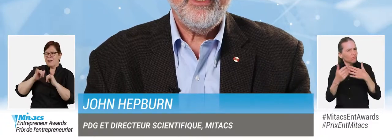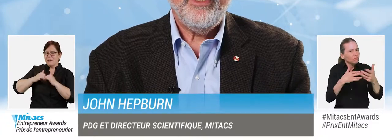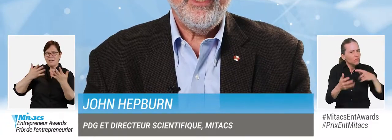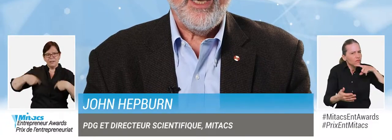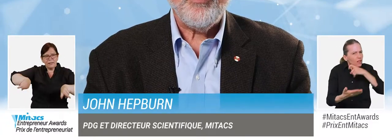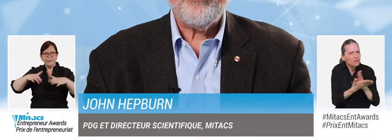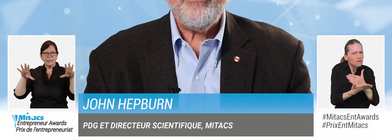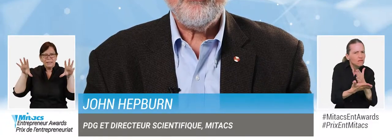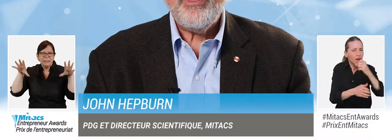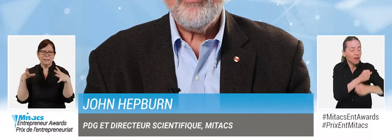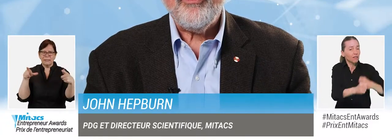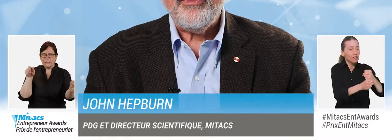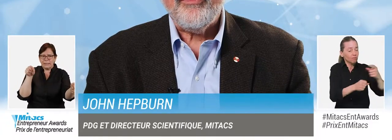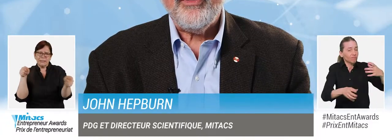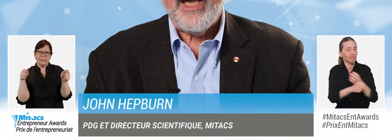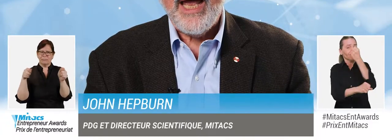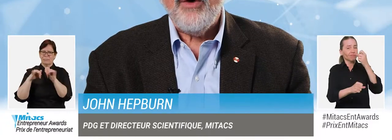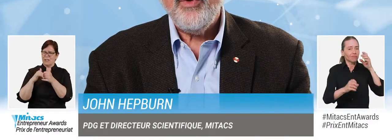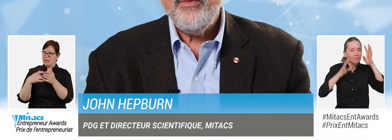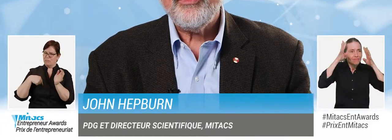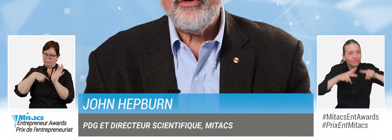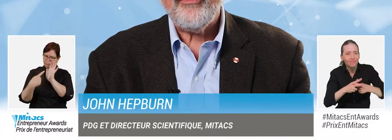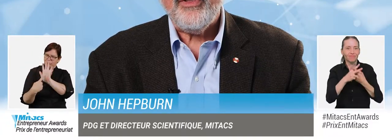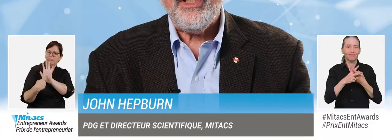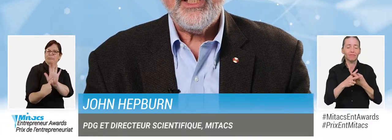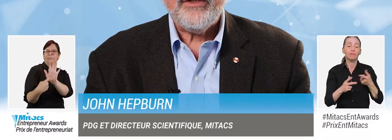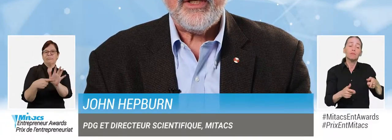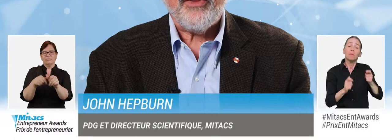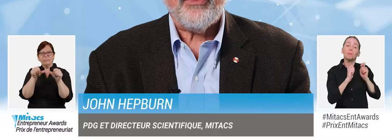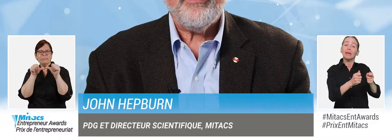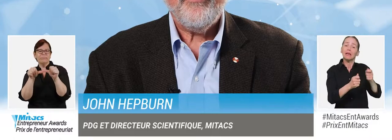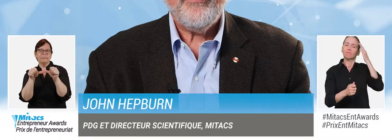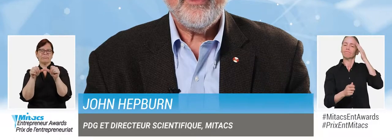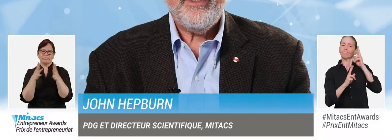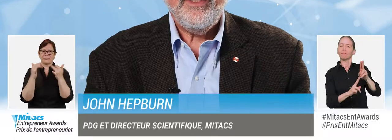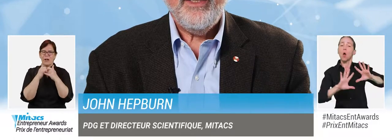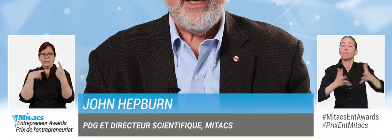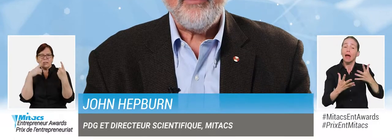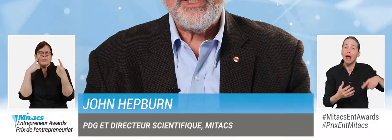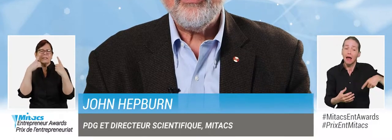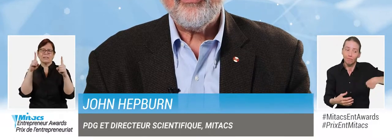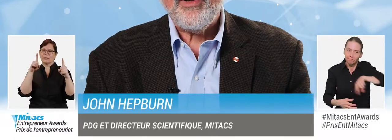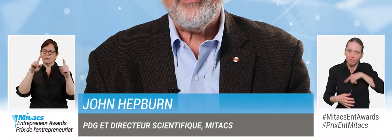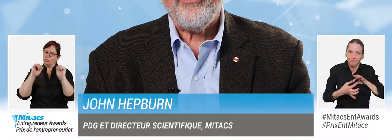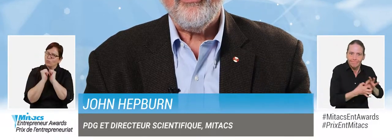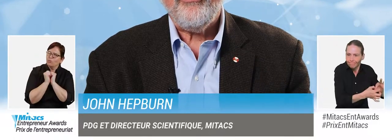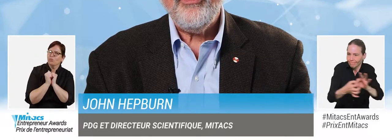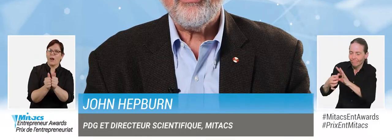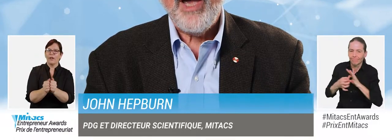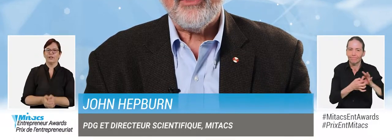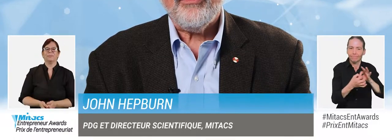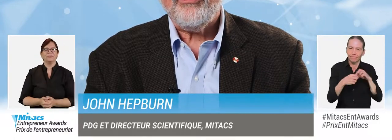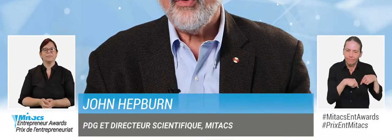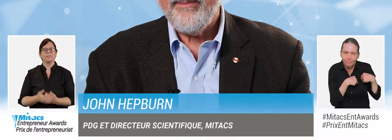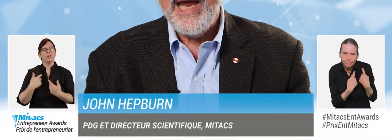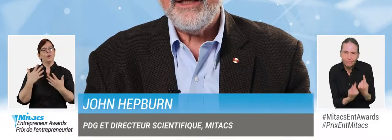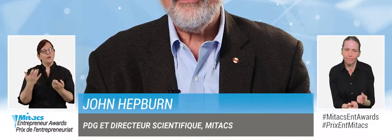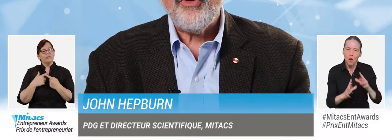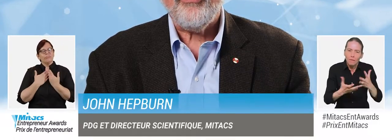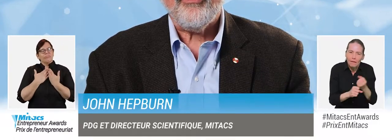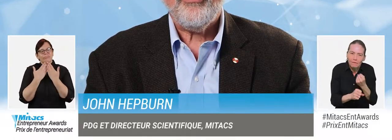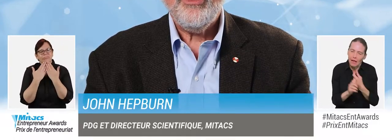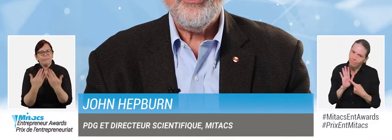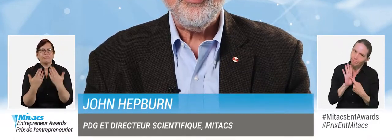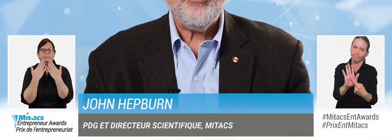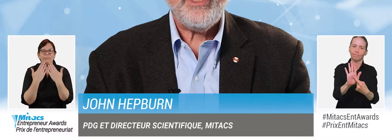pivoted, how we are demonstrating resiliency, and how we will succeed together. I would like to express my sincere gratitude to our panel